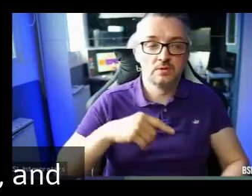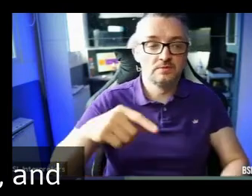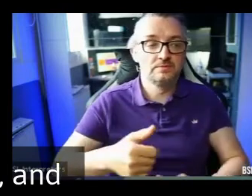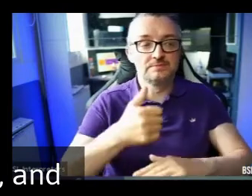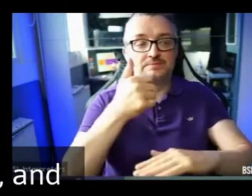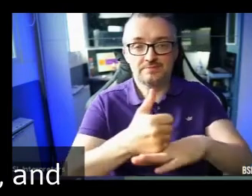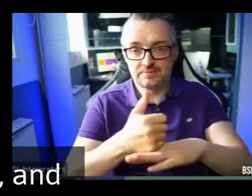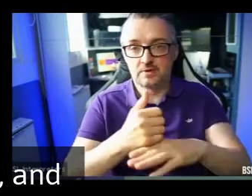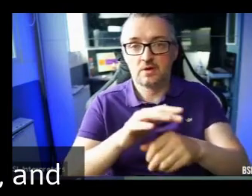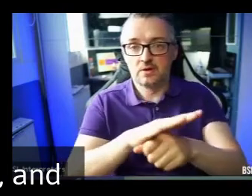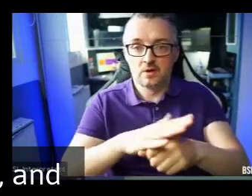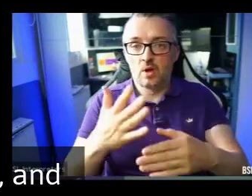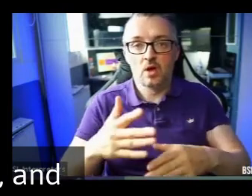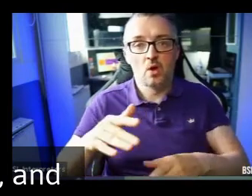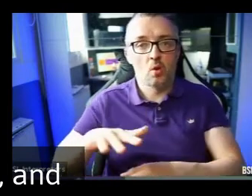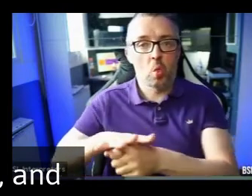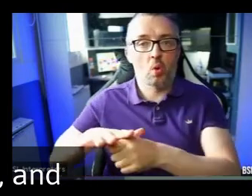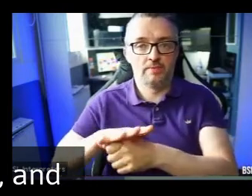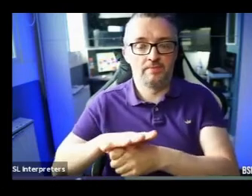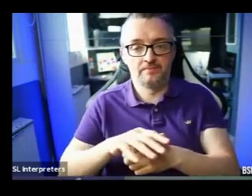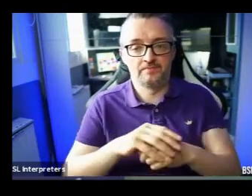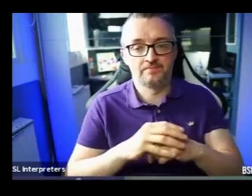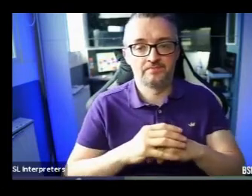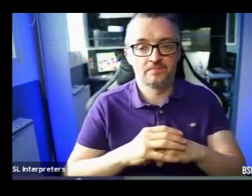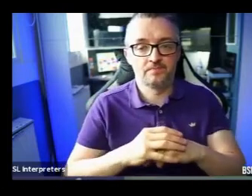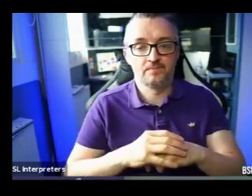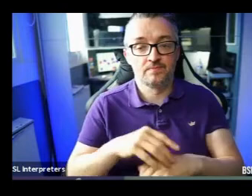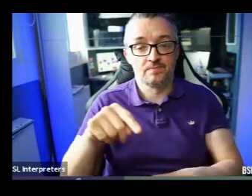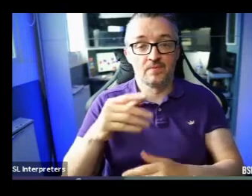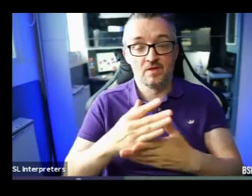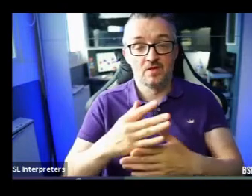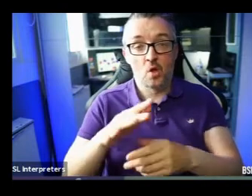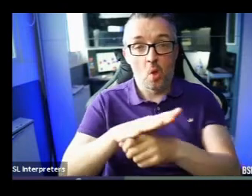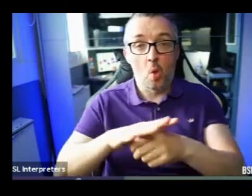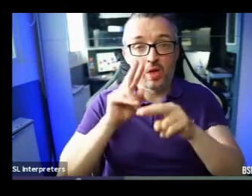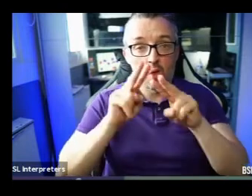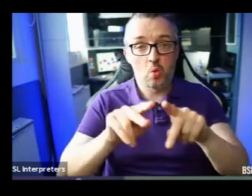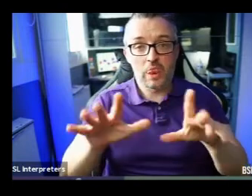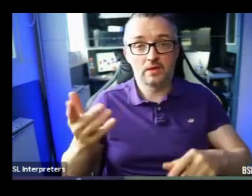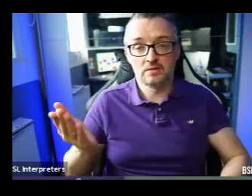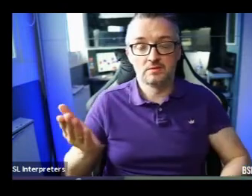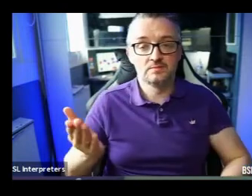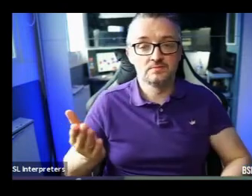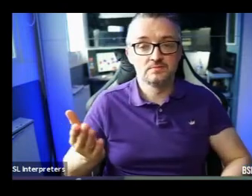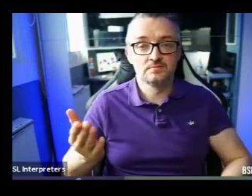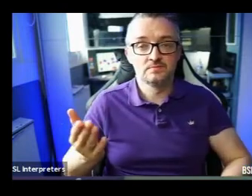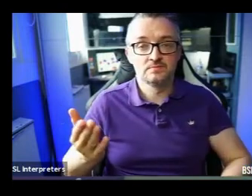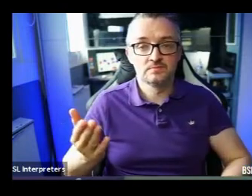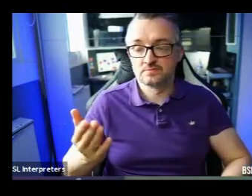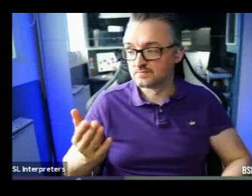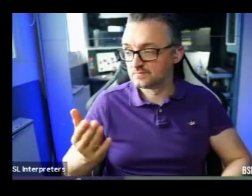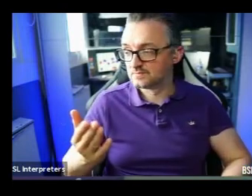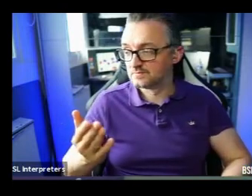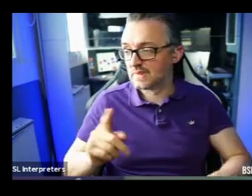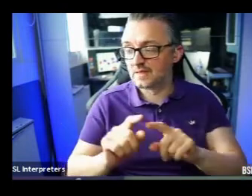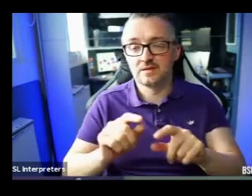get that implemented locally. But colleagues, this is how it looks locally. It